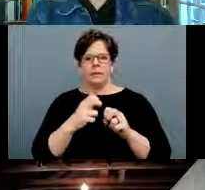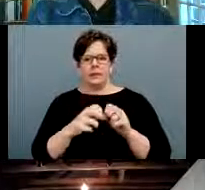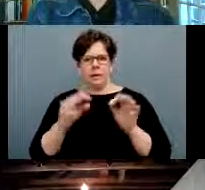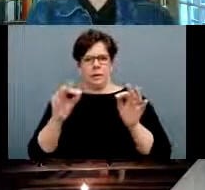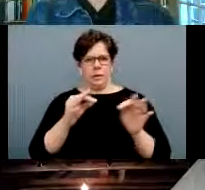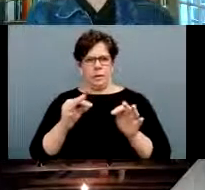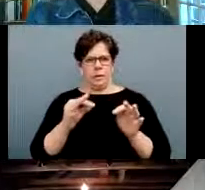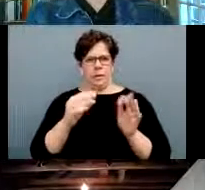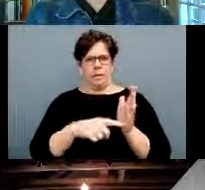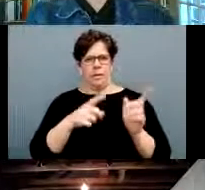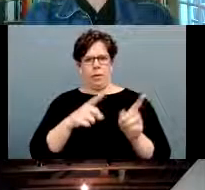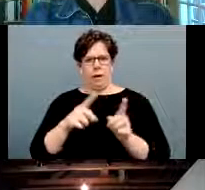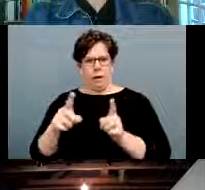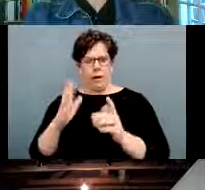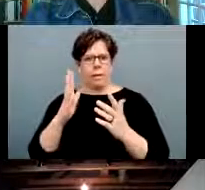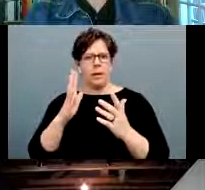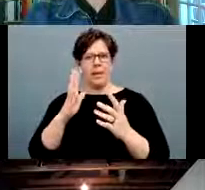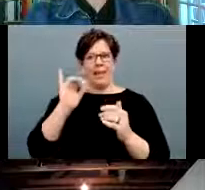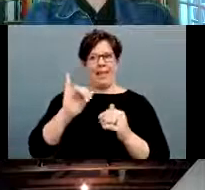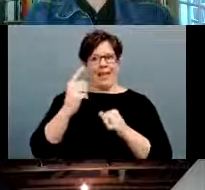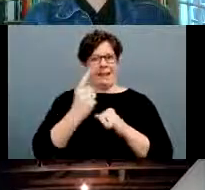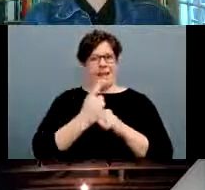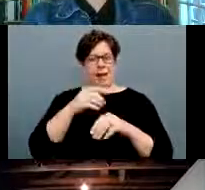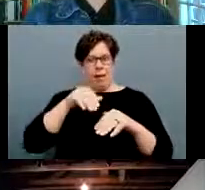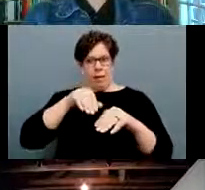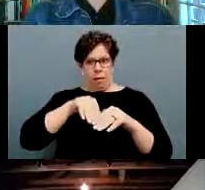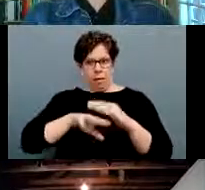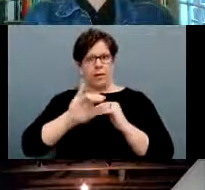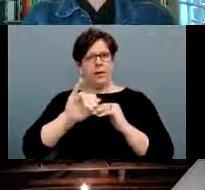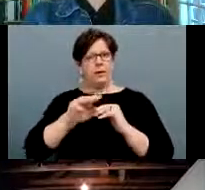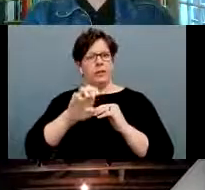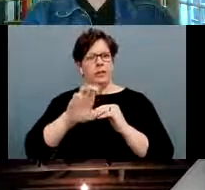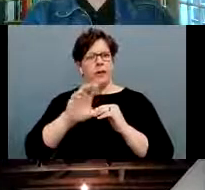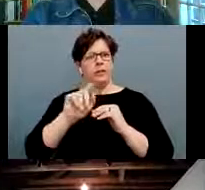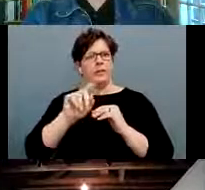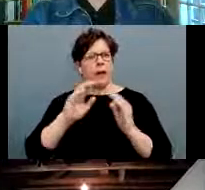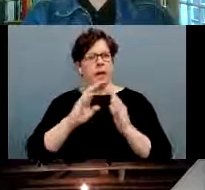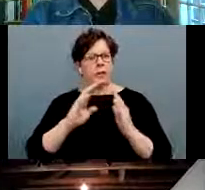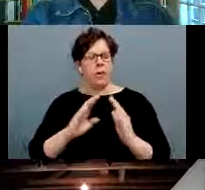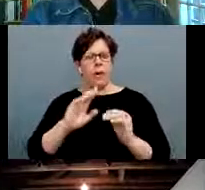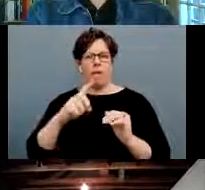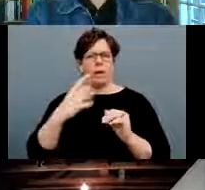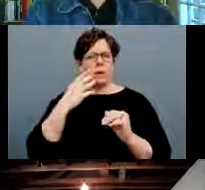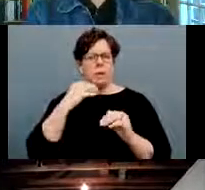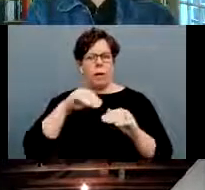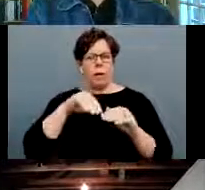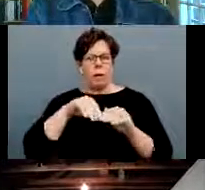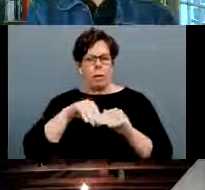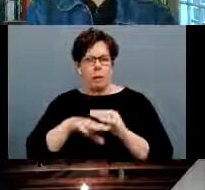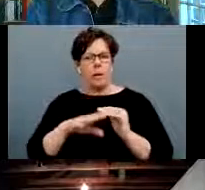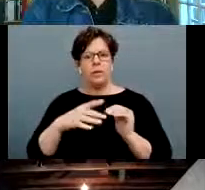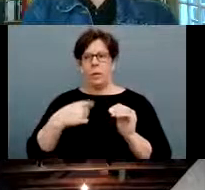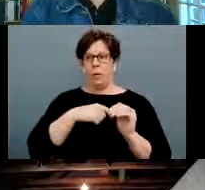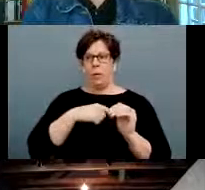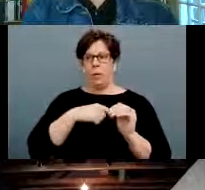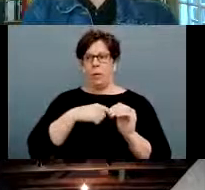us when we stepped into that house for the very first time. Those of us who presented at the symposium spoke